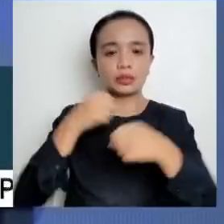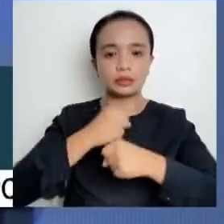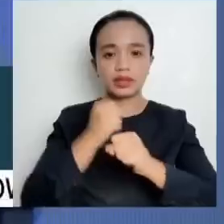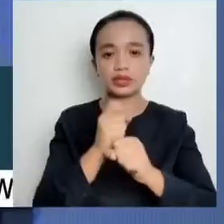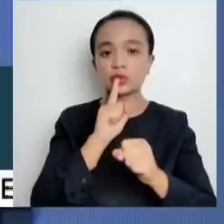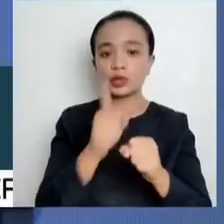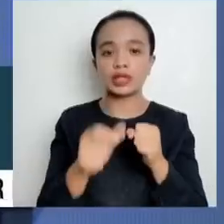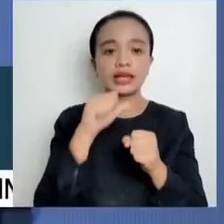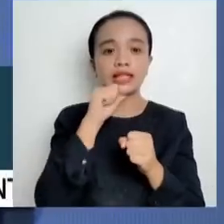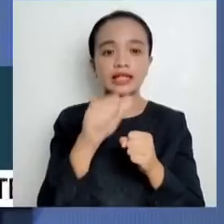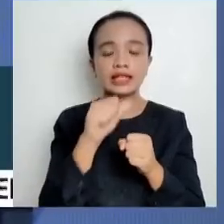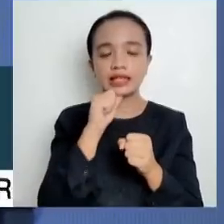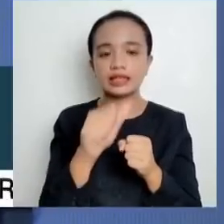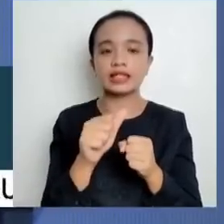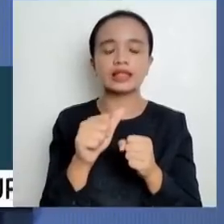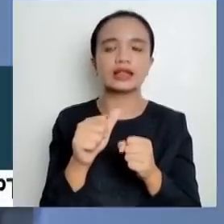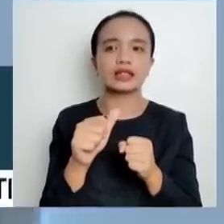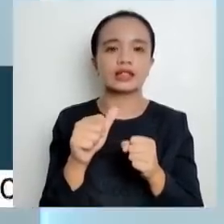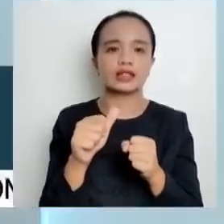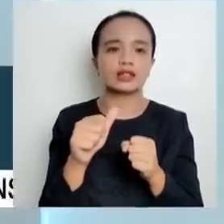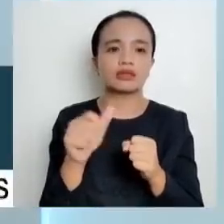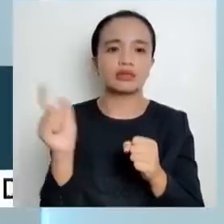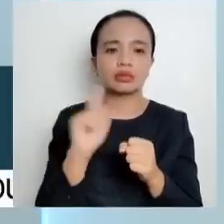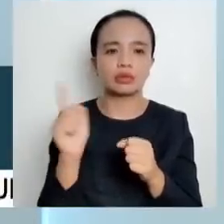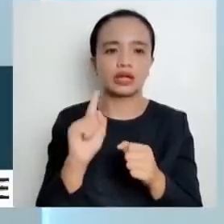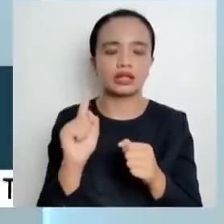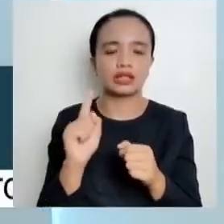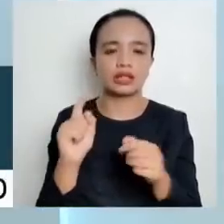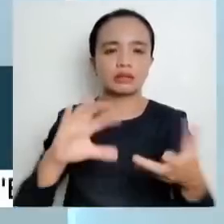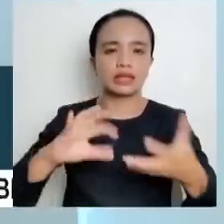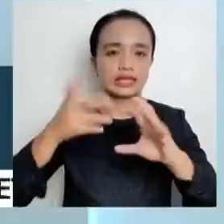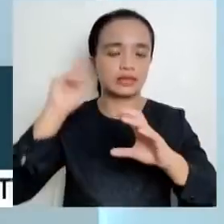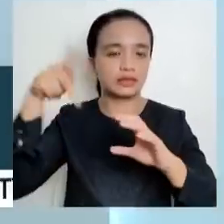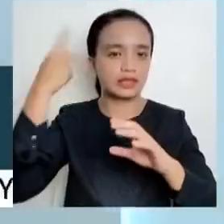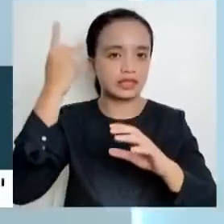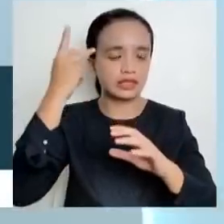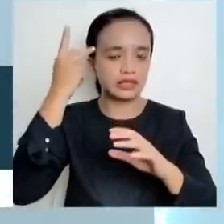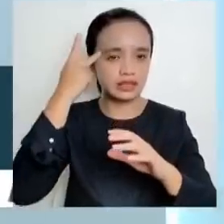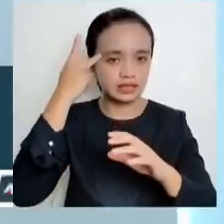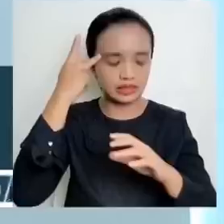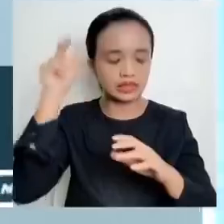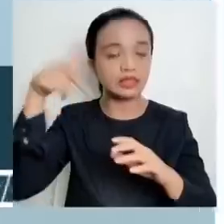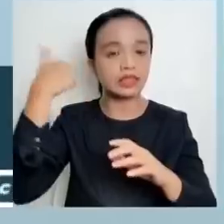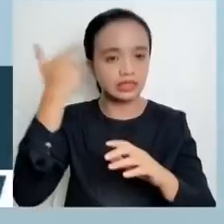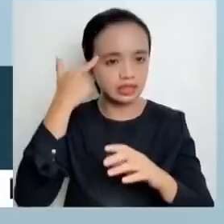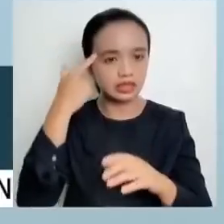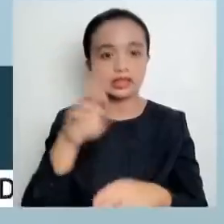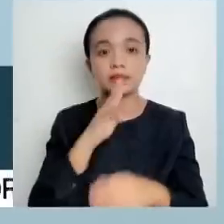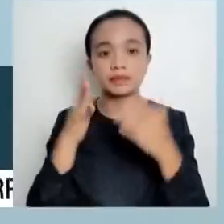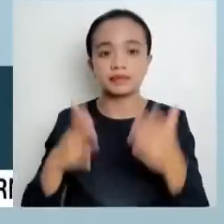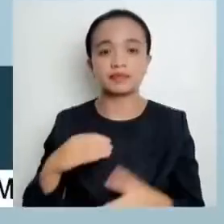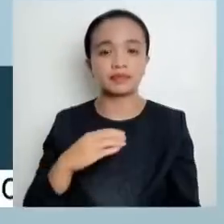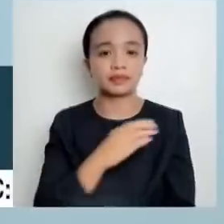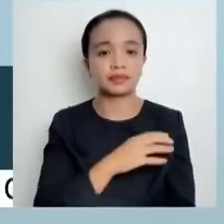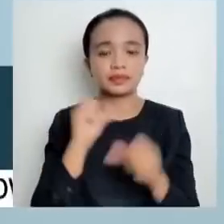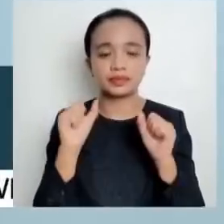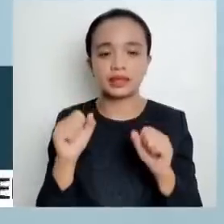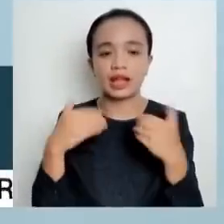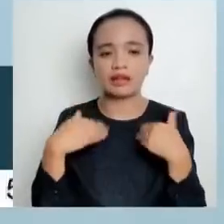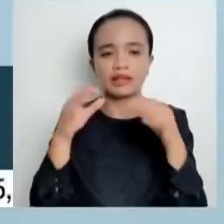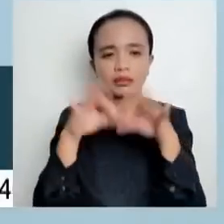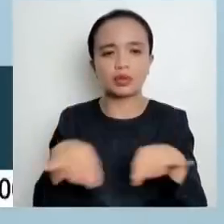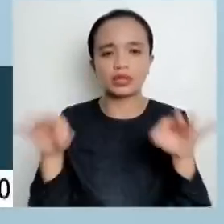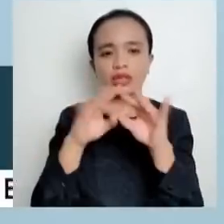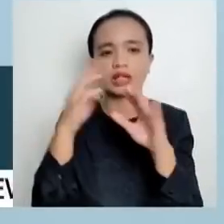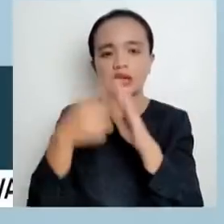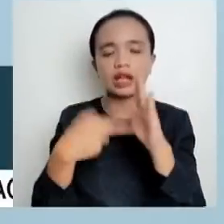be detrimental to government's fiscal health. For House Speaker Martin Romualdez, it might play a role in boosting